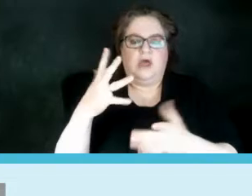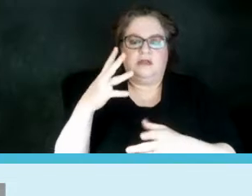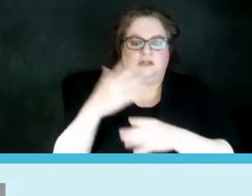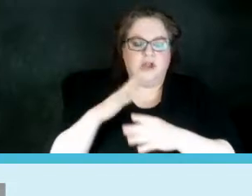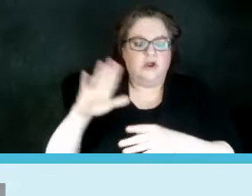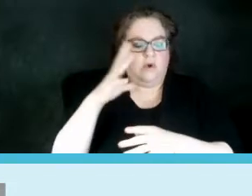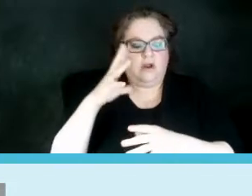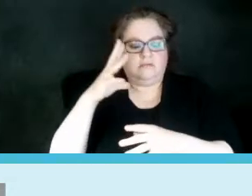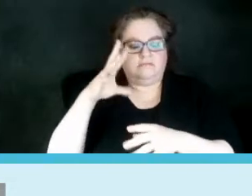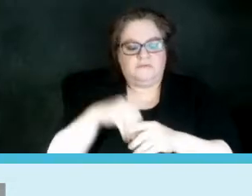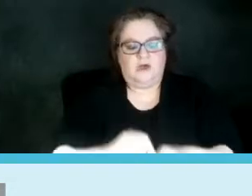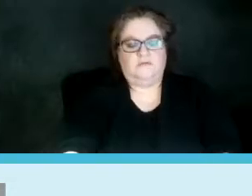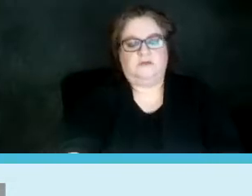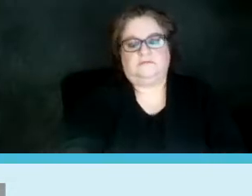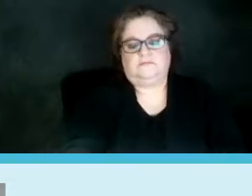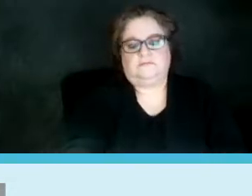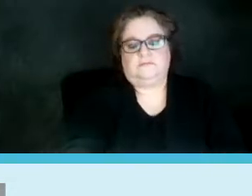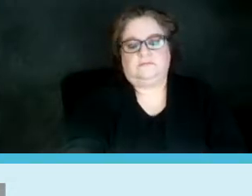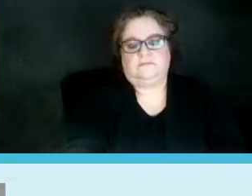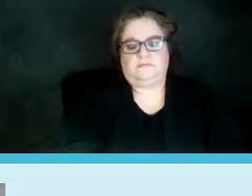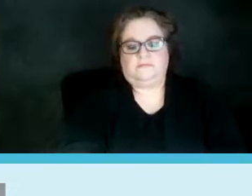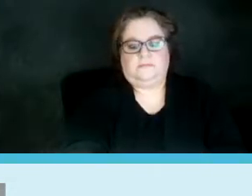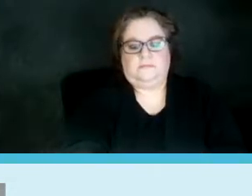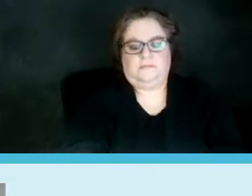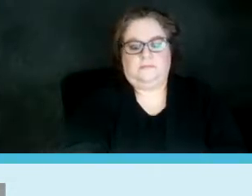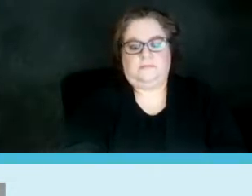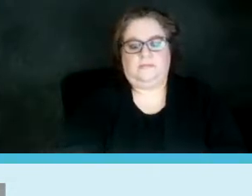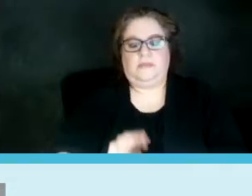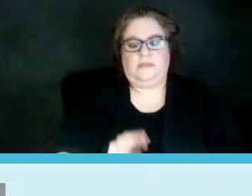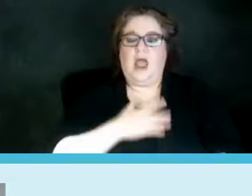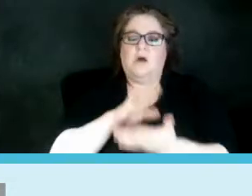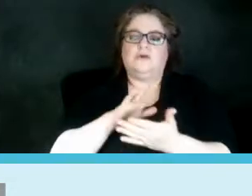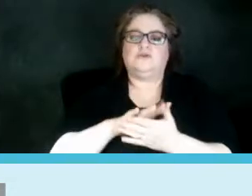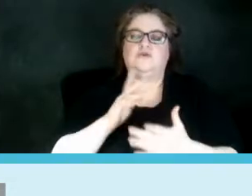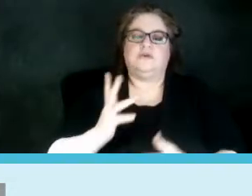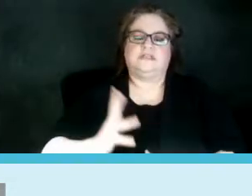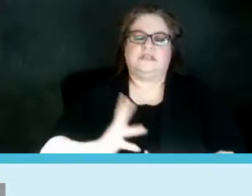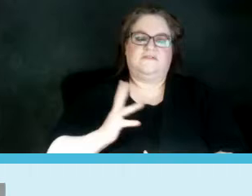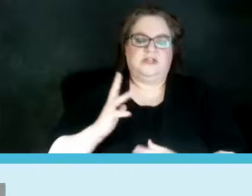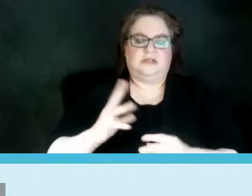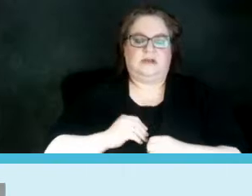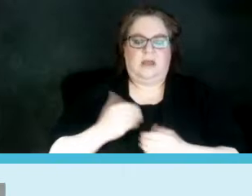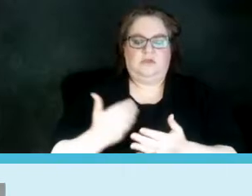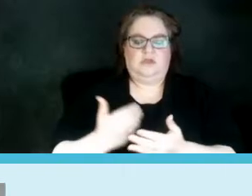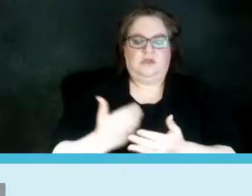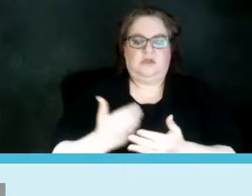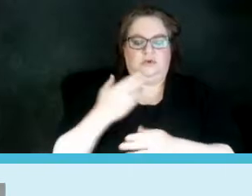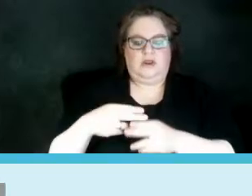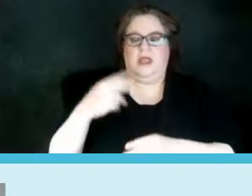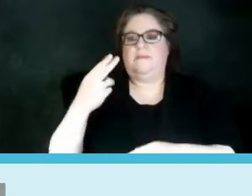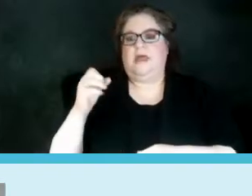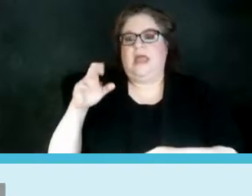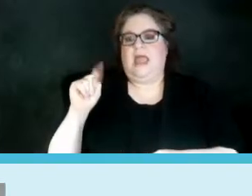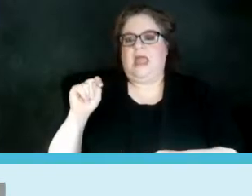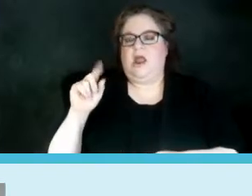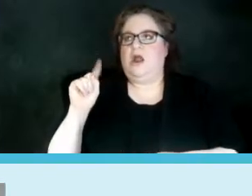in? Sure. Our school was officially adopted the new name Harriet Tubman Elementary. I